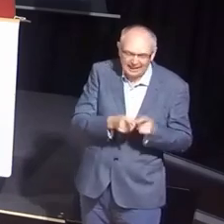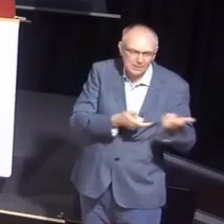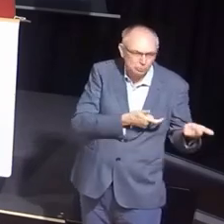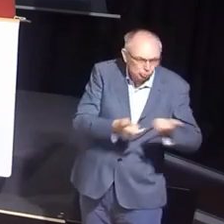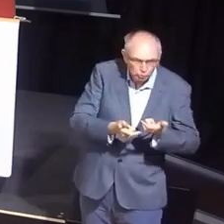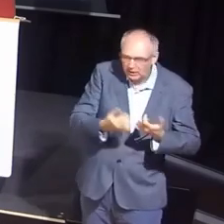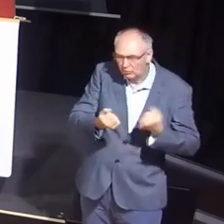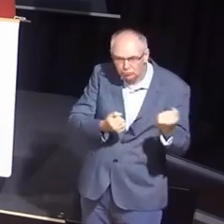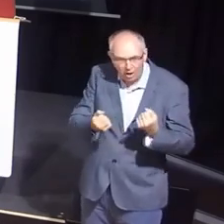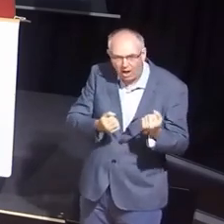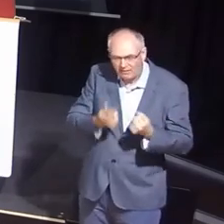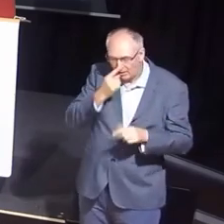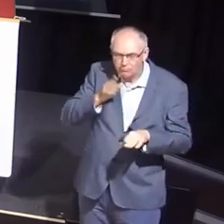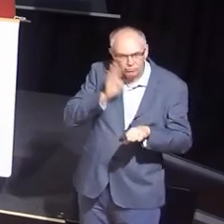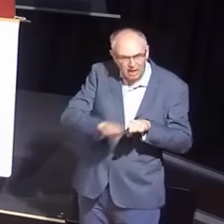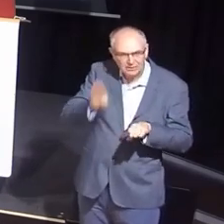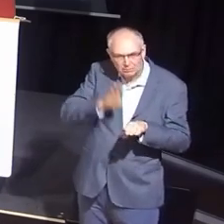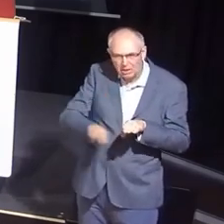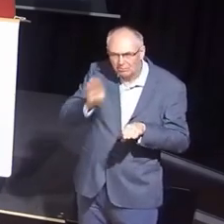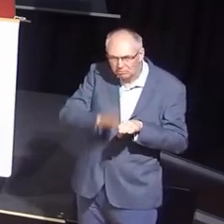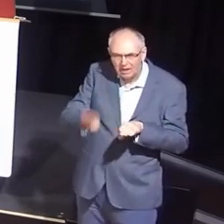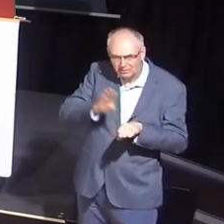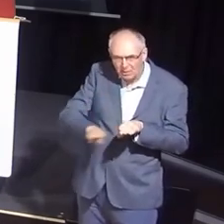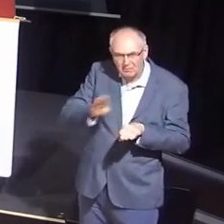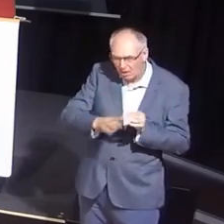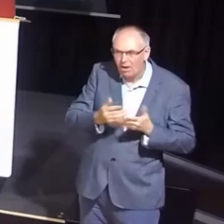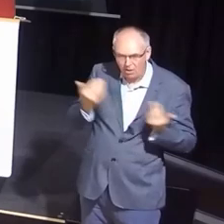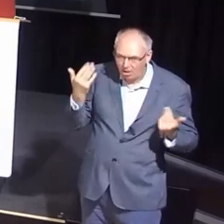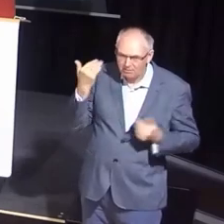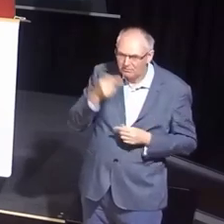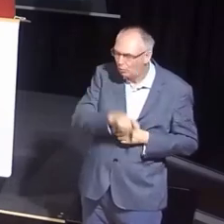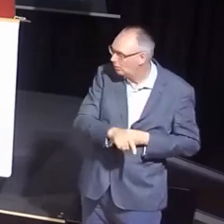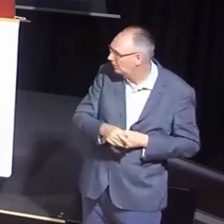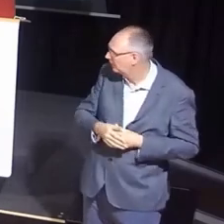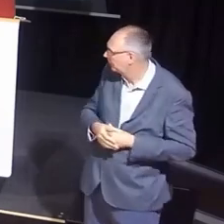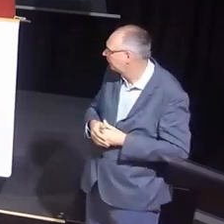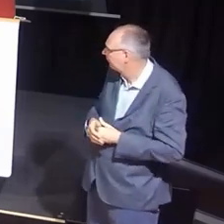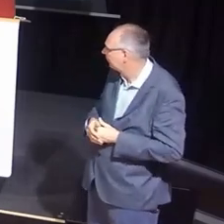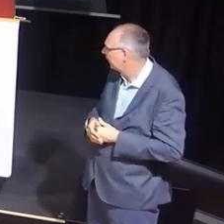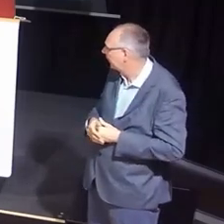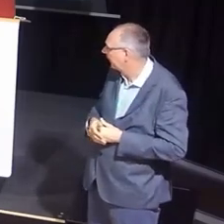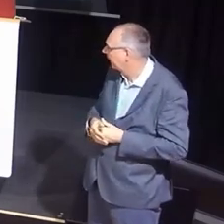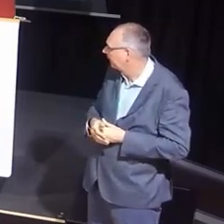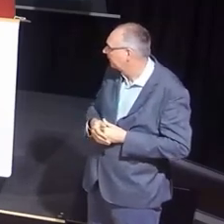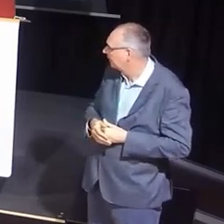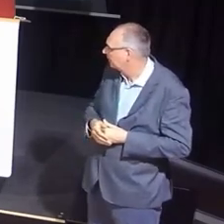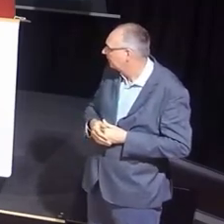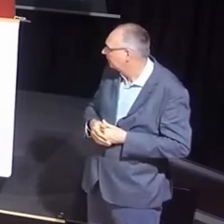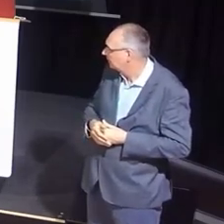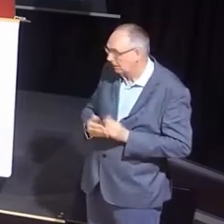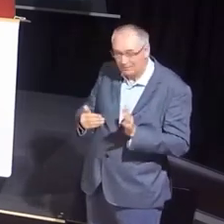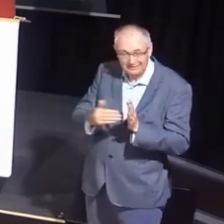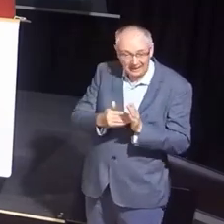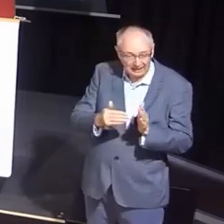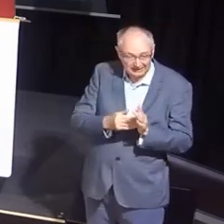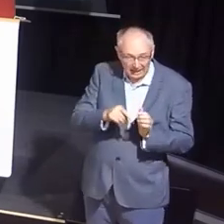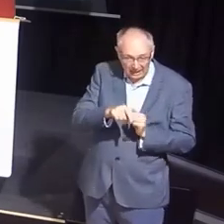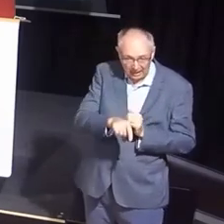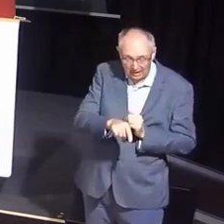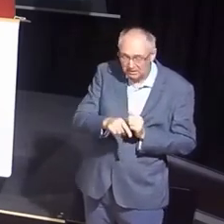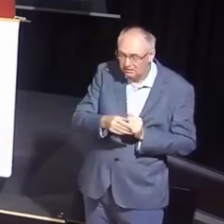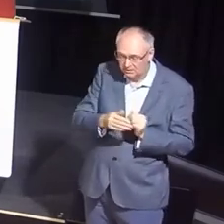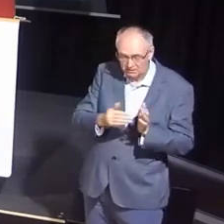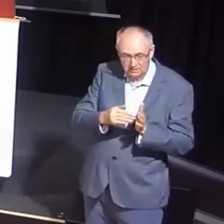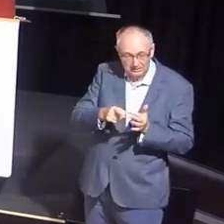just do laps of it. So I used to do that a lot. Or the starting plateau on Zelda, Breath of the Wild, I'll